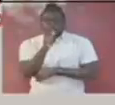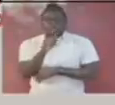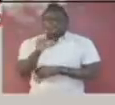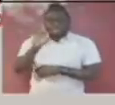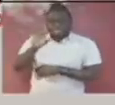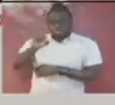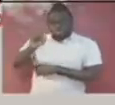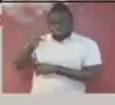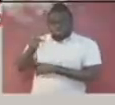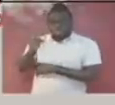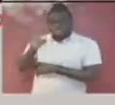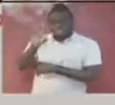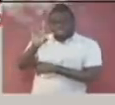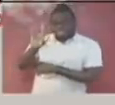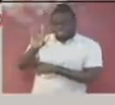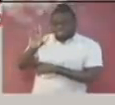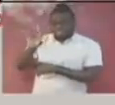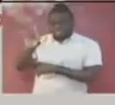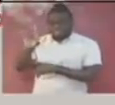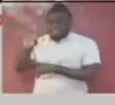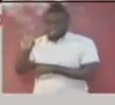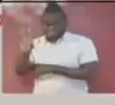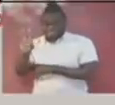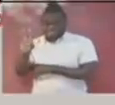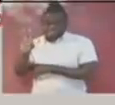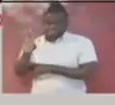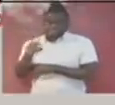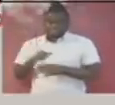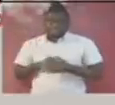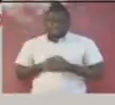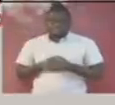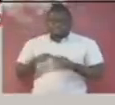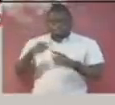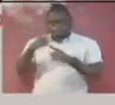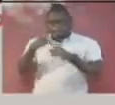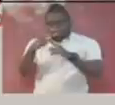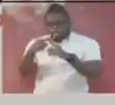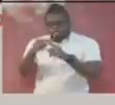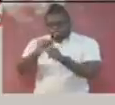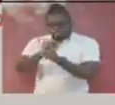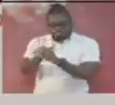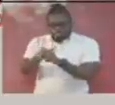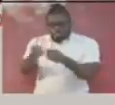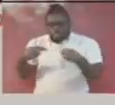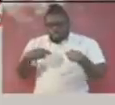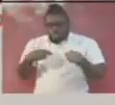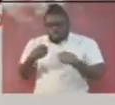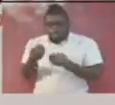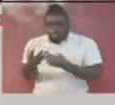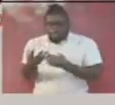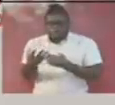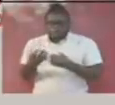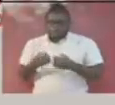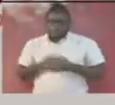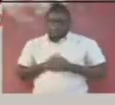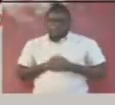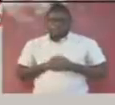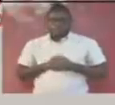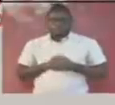88,736. Total positive cases for COVID-19 from the 12th of March 2020 to